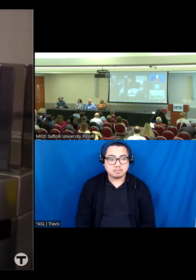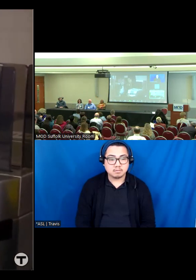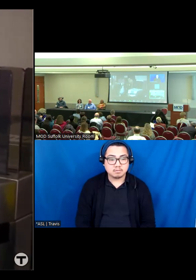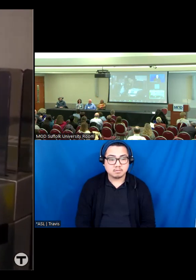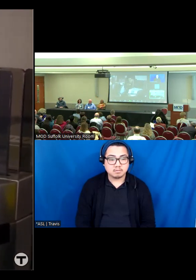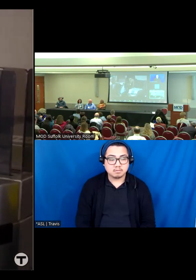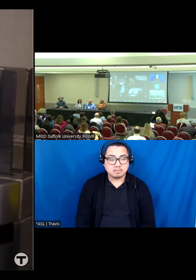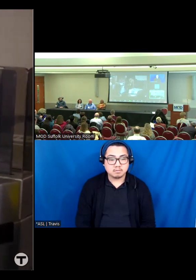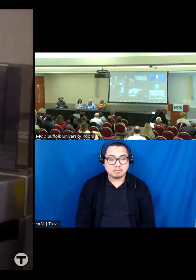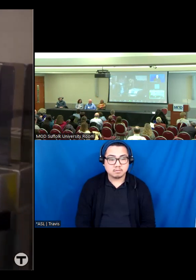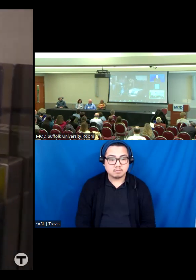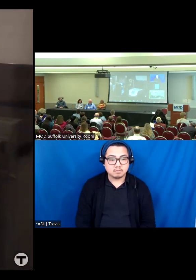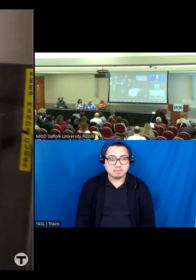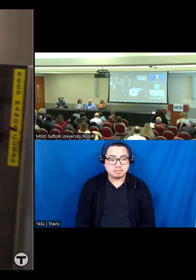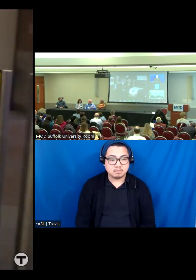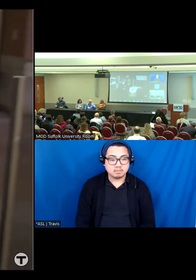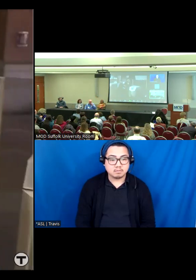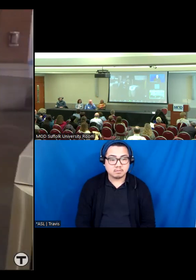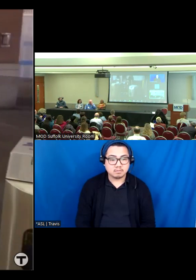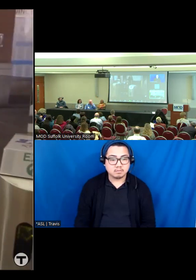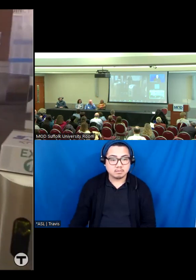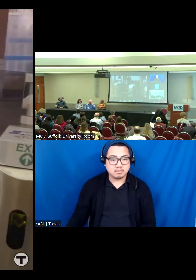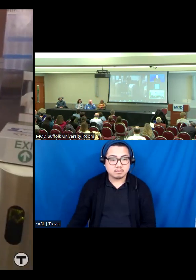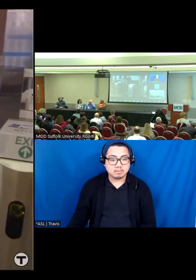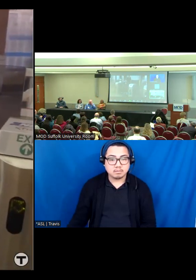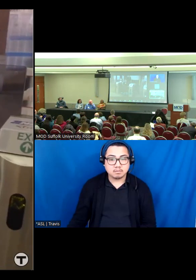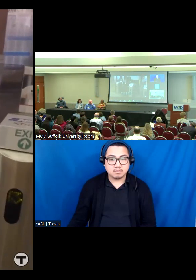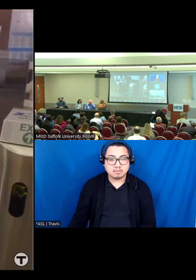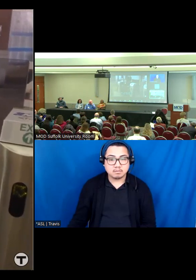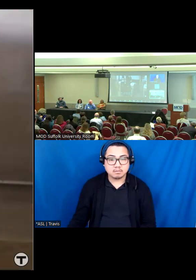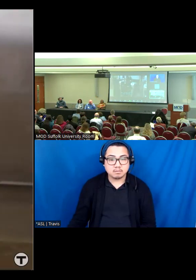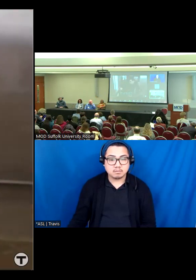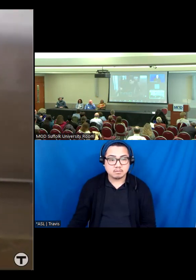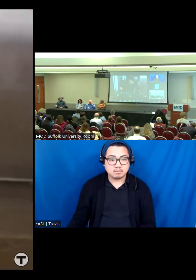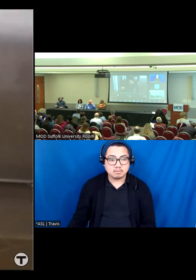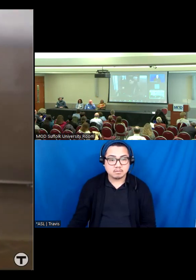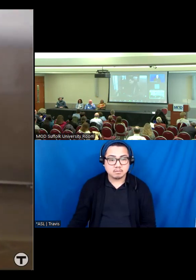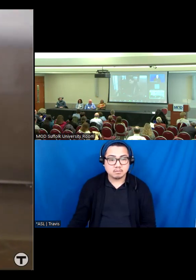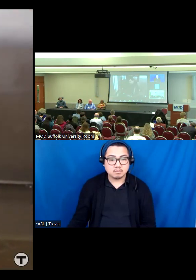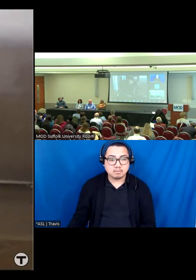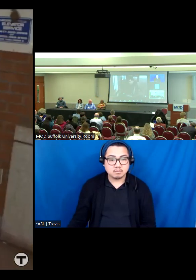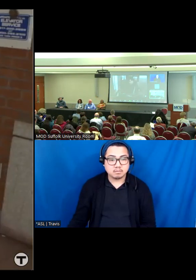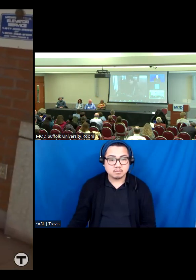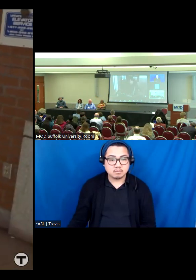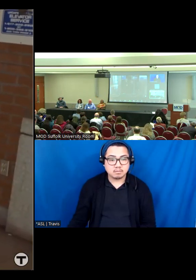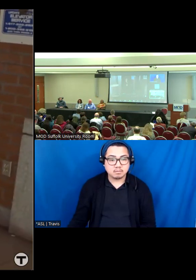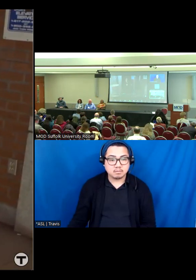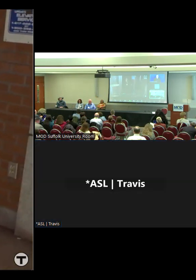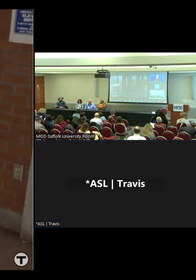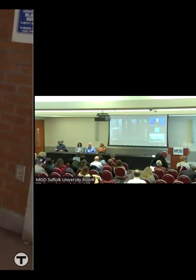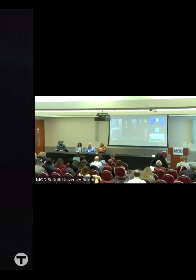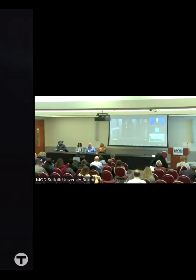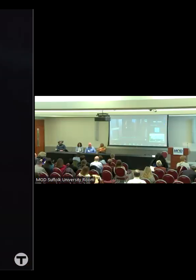My ability to get to Boston and around Boston is much better. The